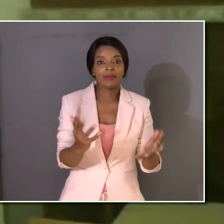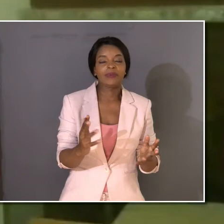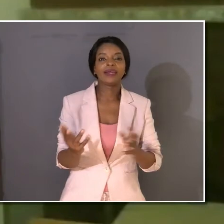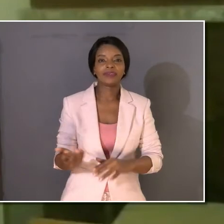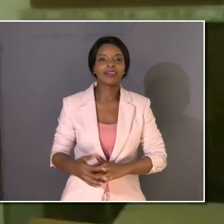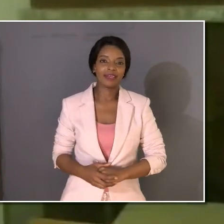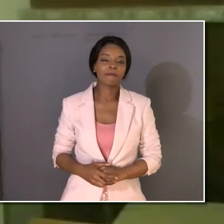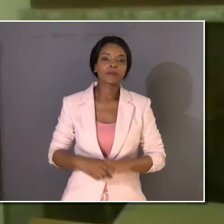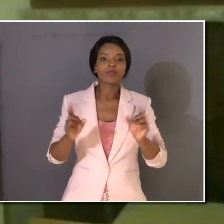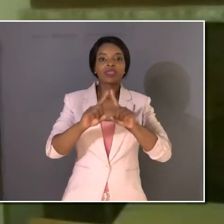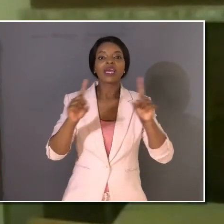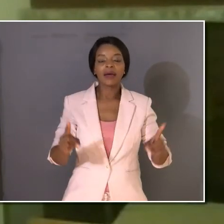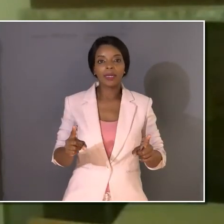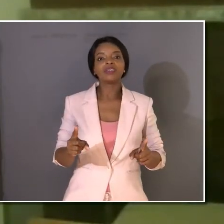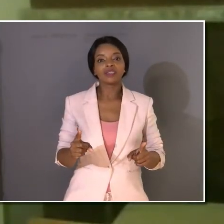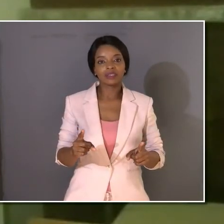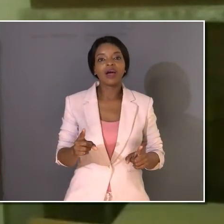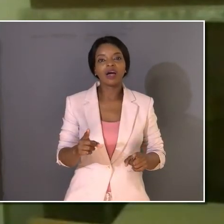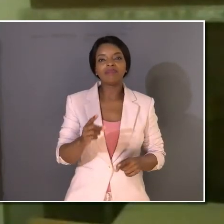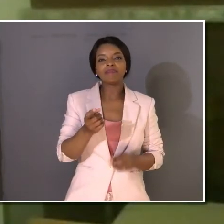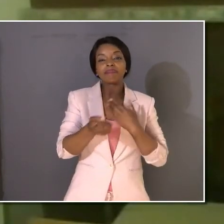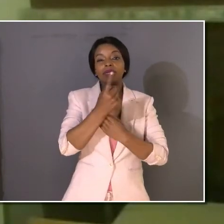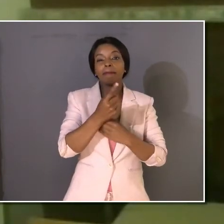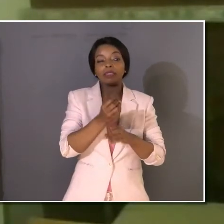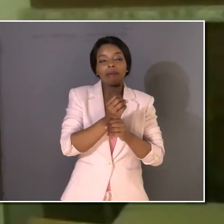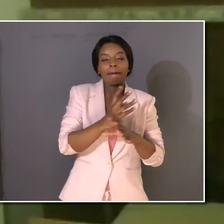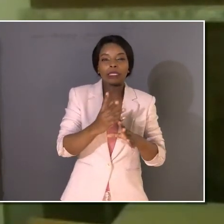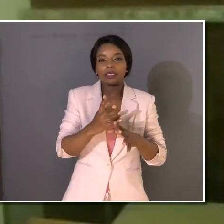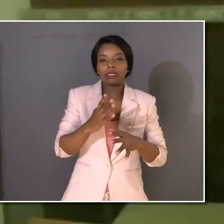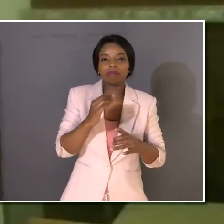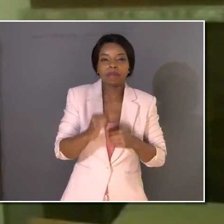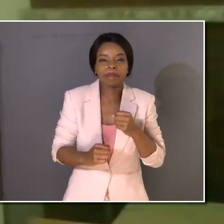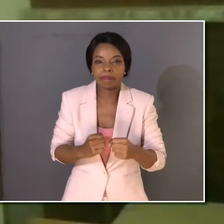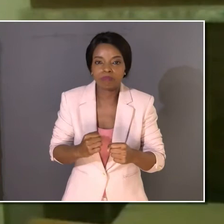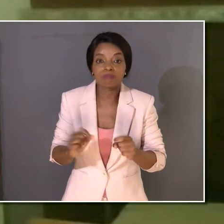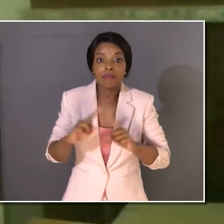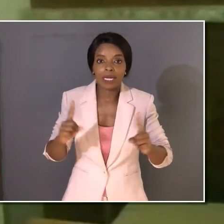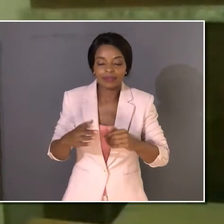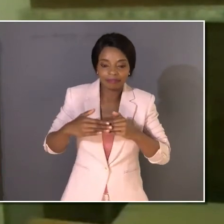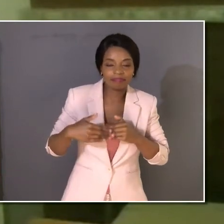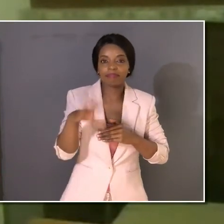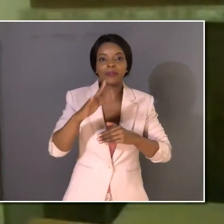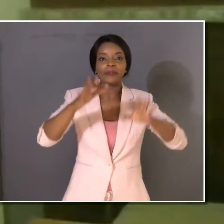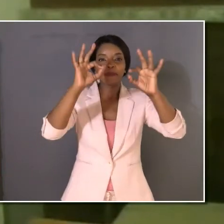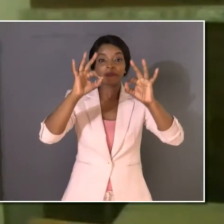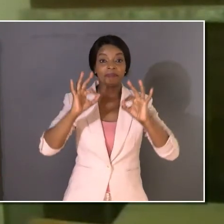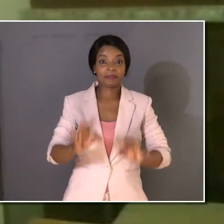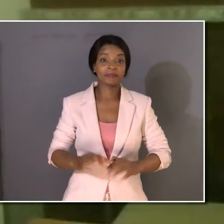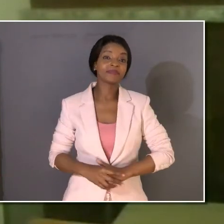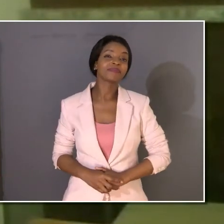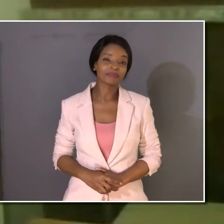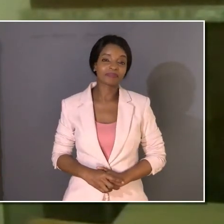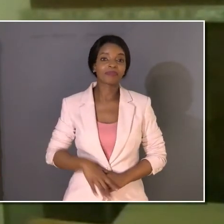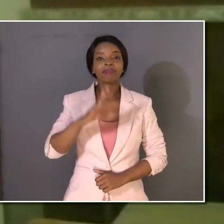But besides one small glitch, I think you've done a fantastic job. So thank you very much. Thank you to the Friday Street Club,